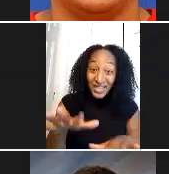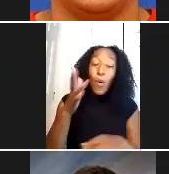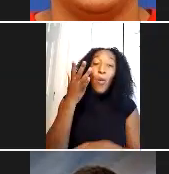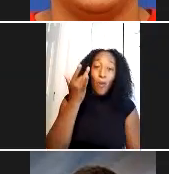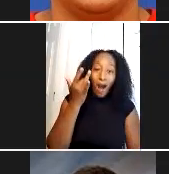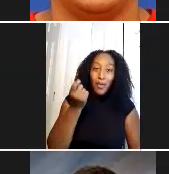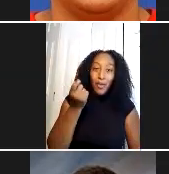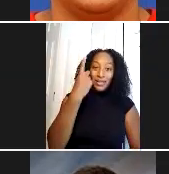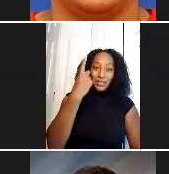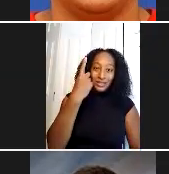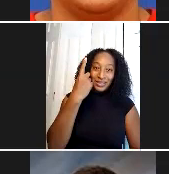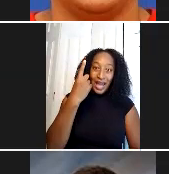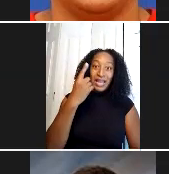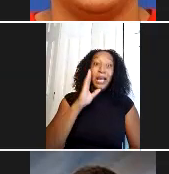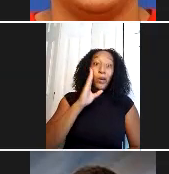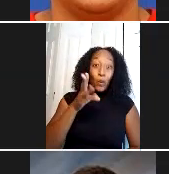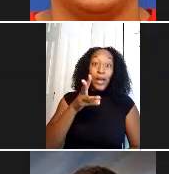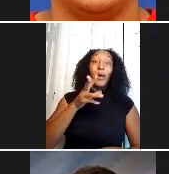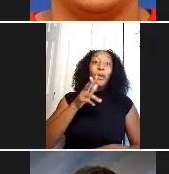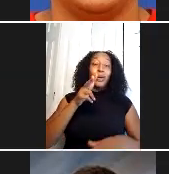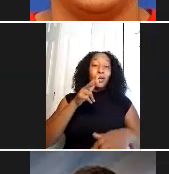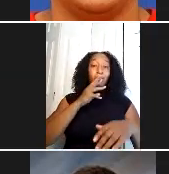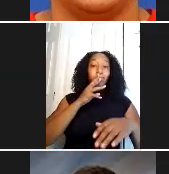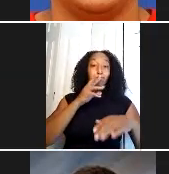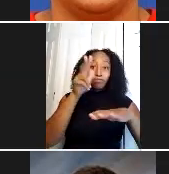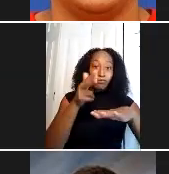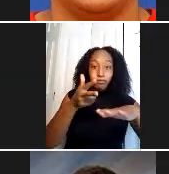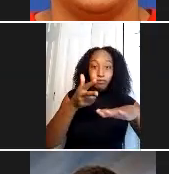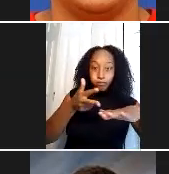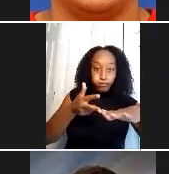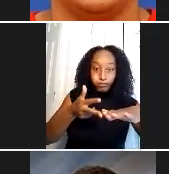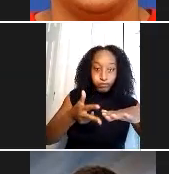maybe they're going to be, utilize,